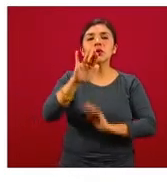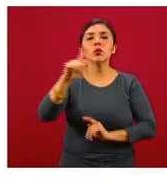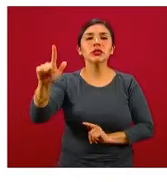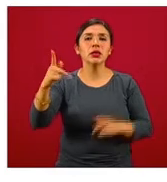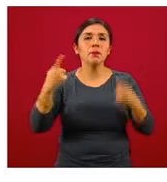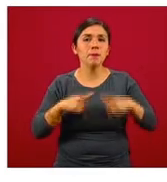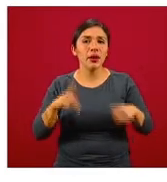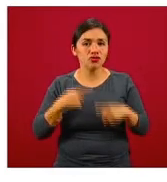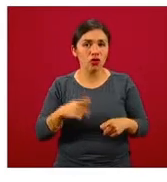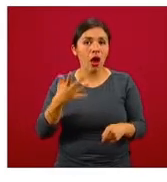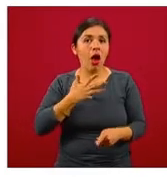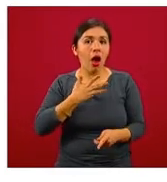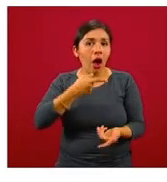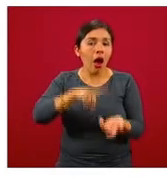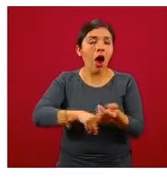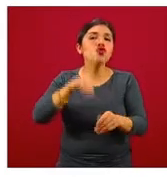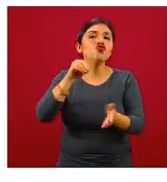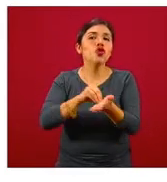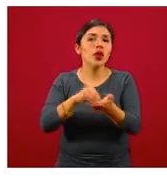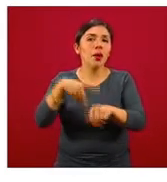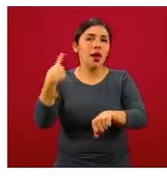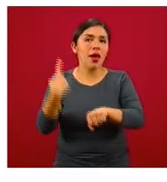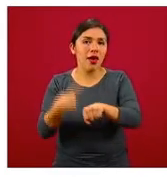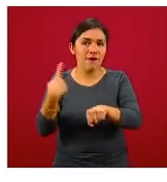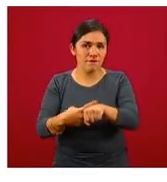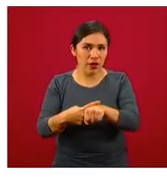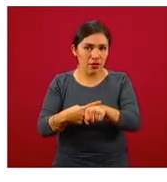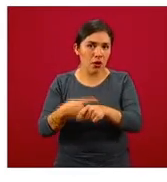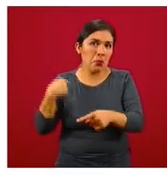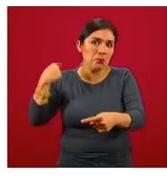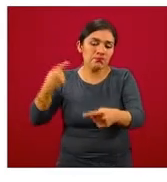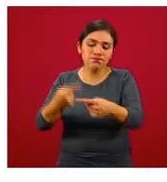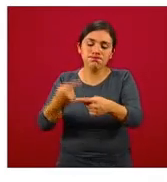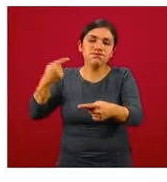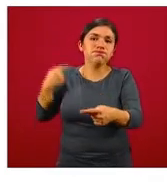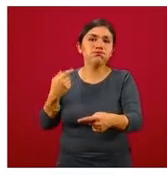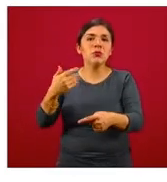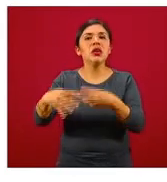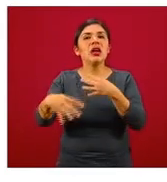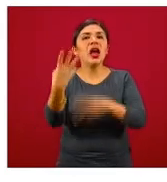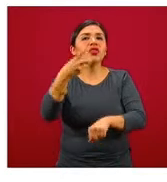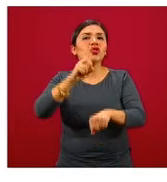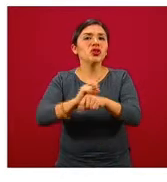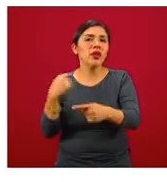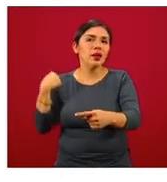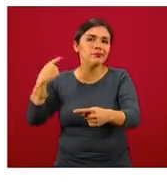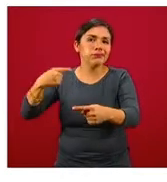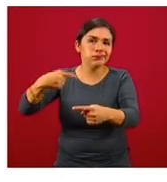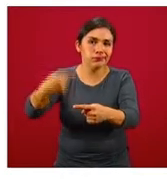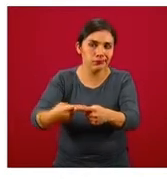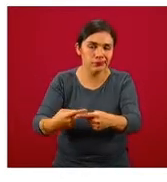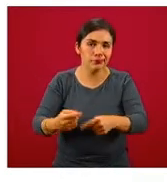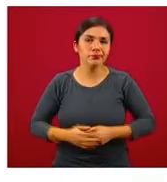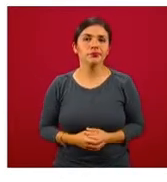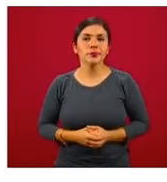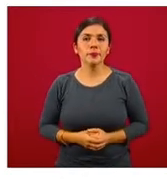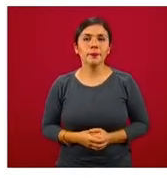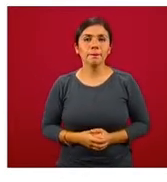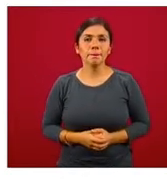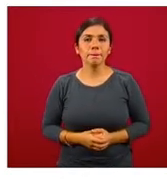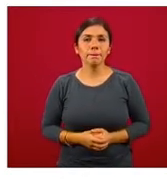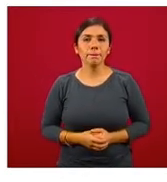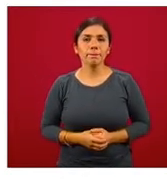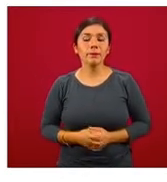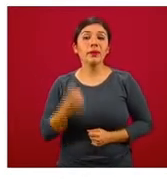10,057 confirmed active cases. These cases, these 10,000 cases, showed symptoms over